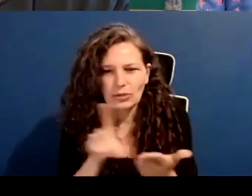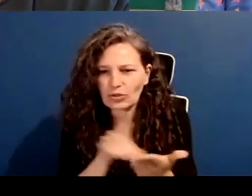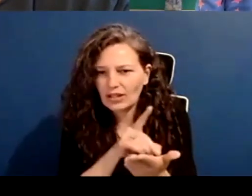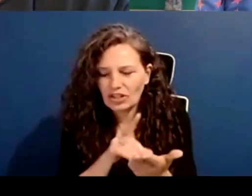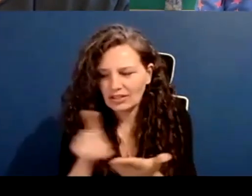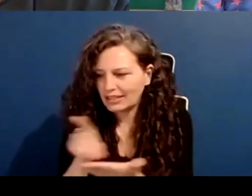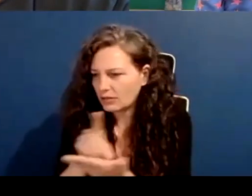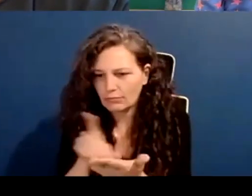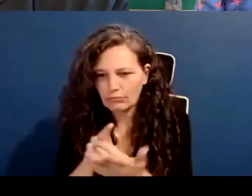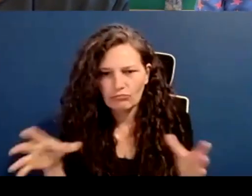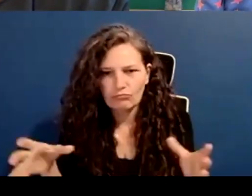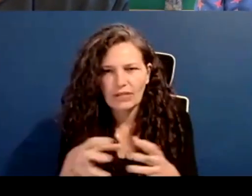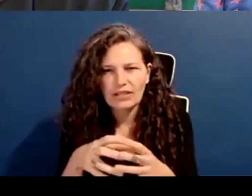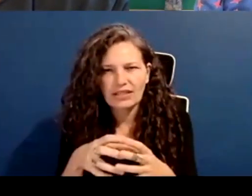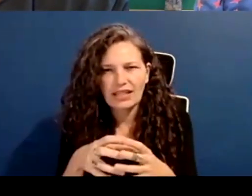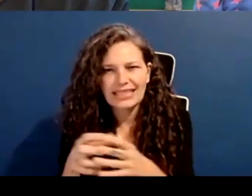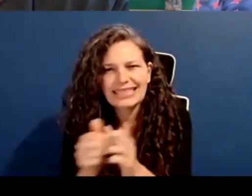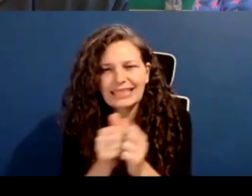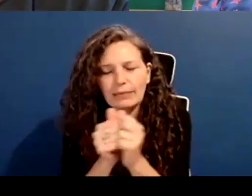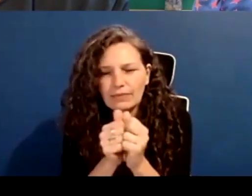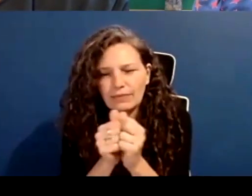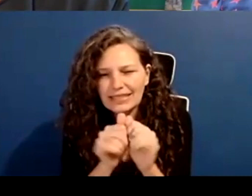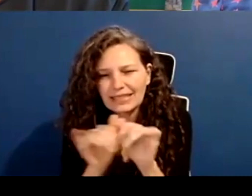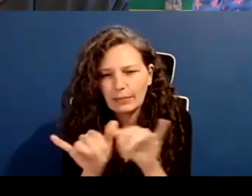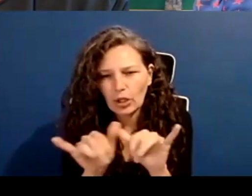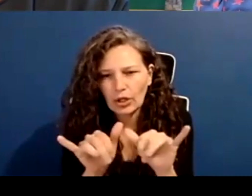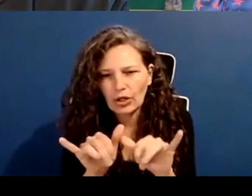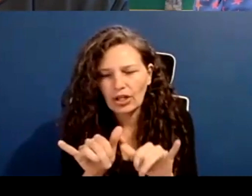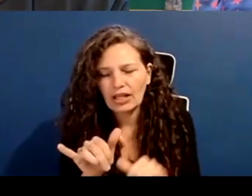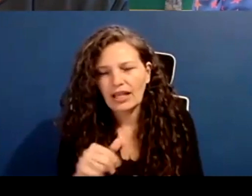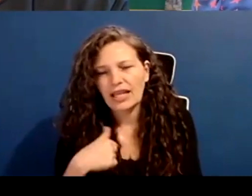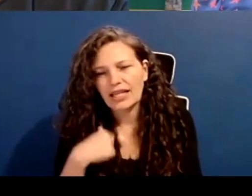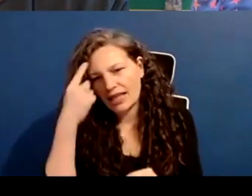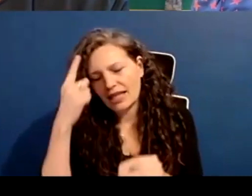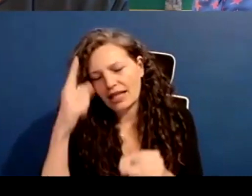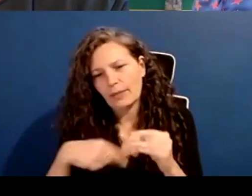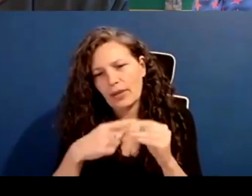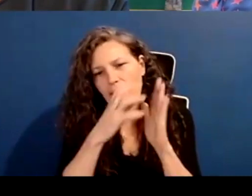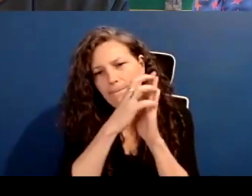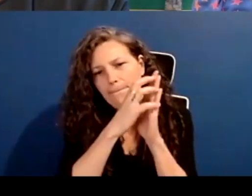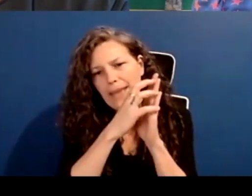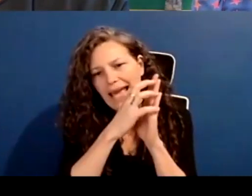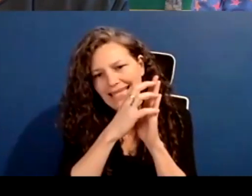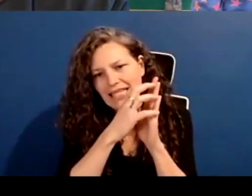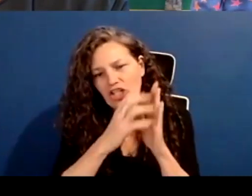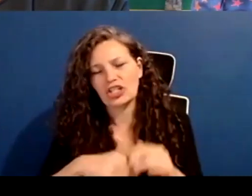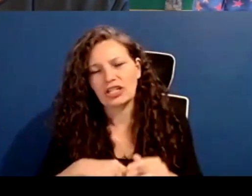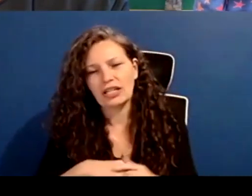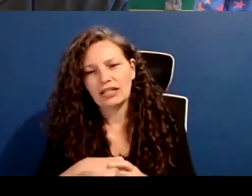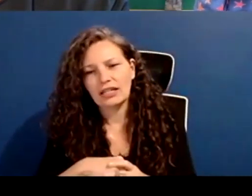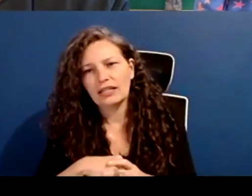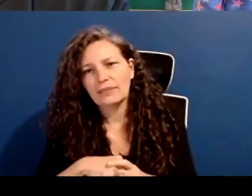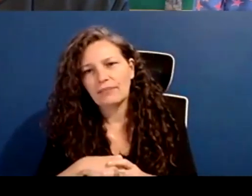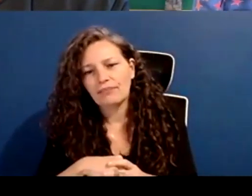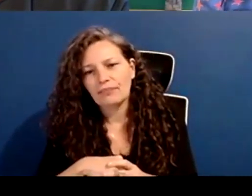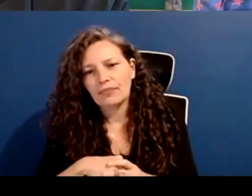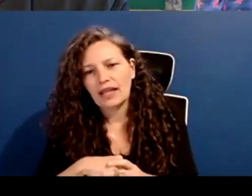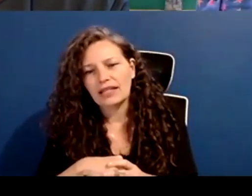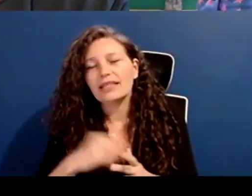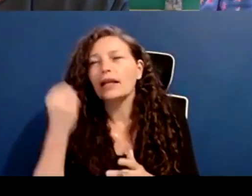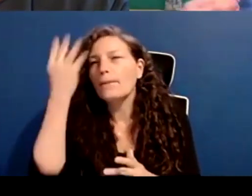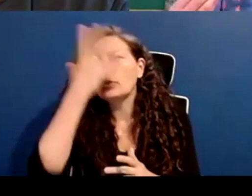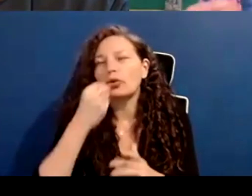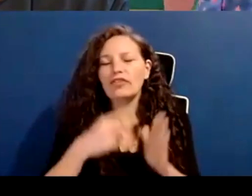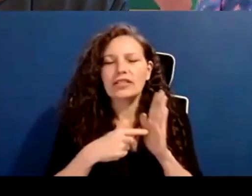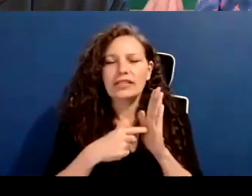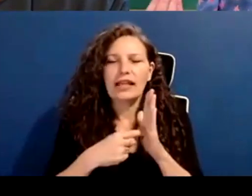talked about as this beautiful display of the multi-ethnic church. And